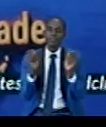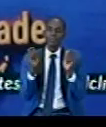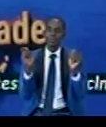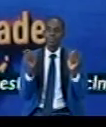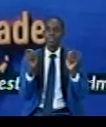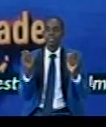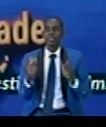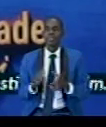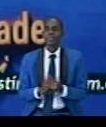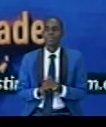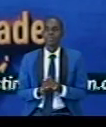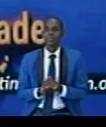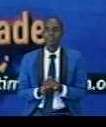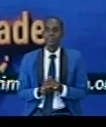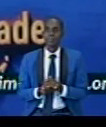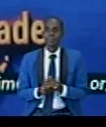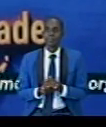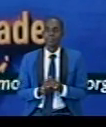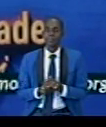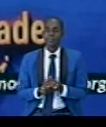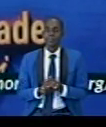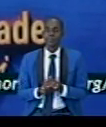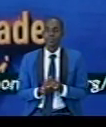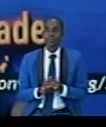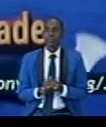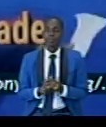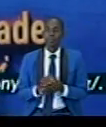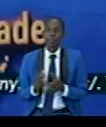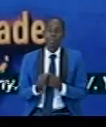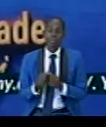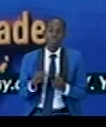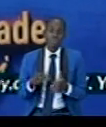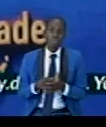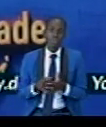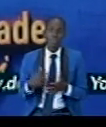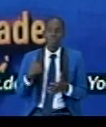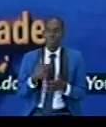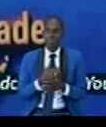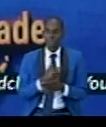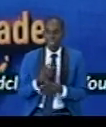On this note, we'll reserve the remaining testimony till tomorrow.